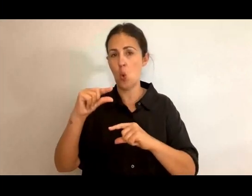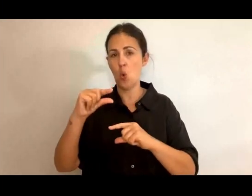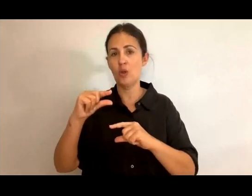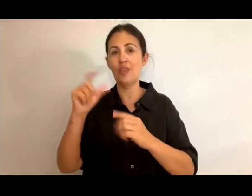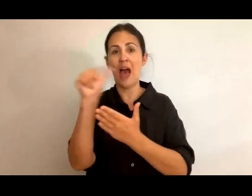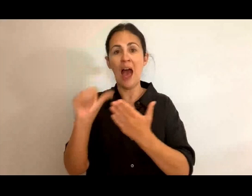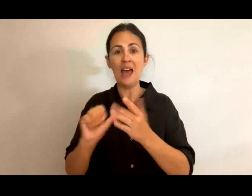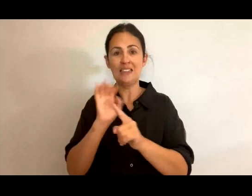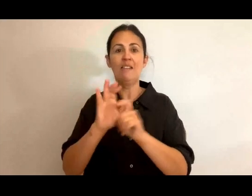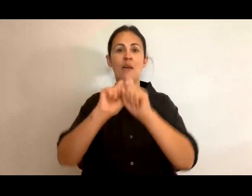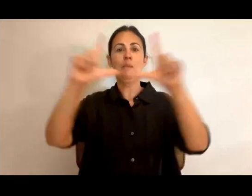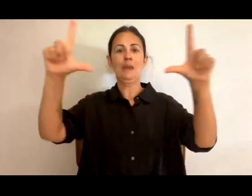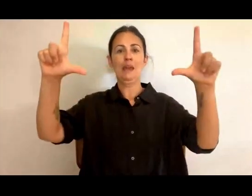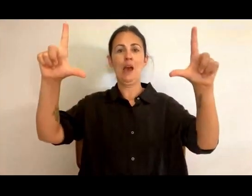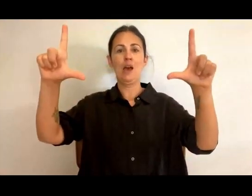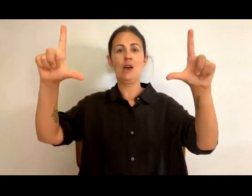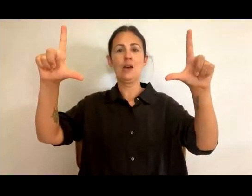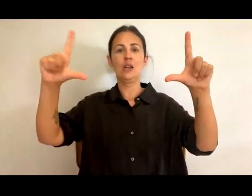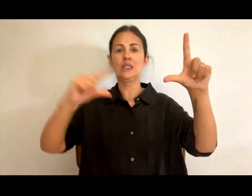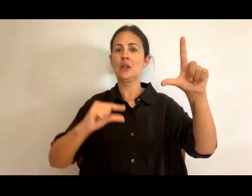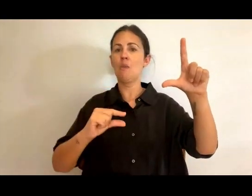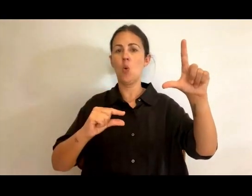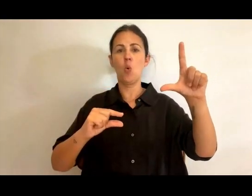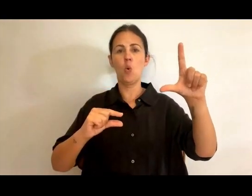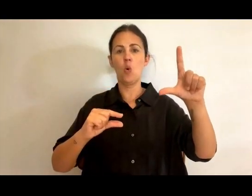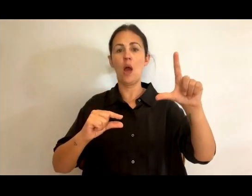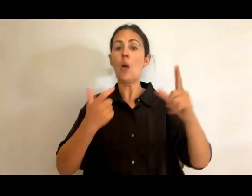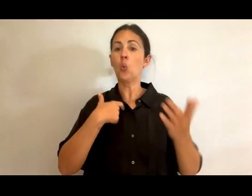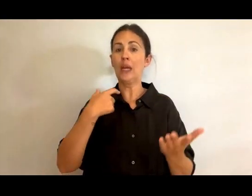acknowledgement of country, and it also acknowledges Trina Ham as the artist.